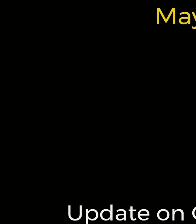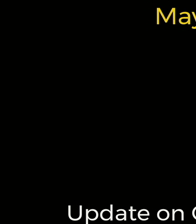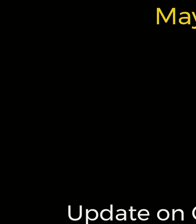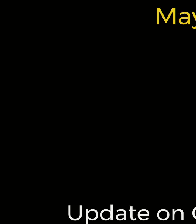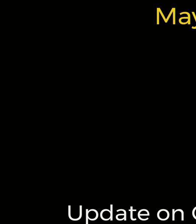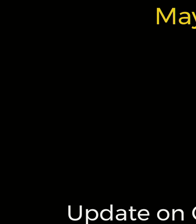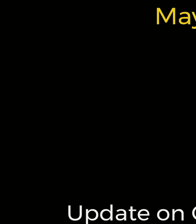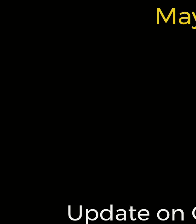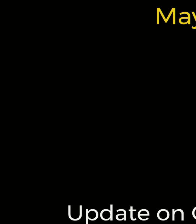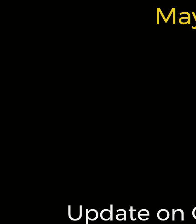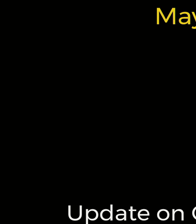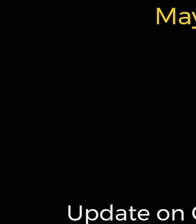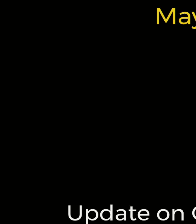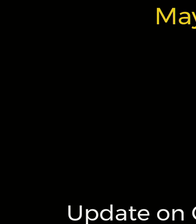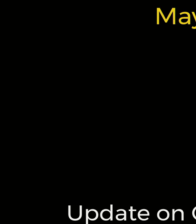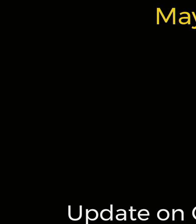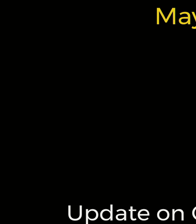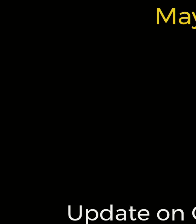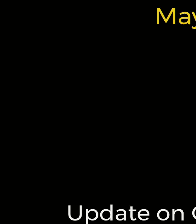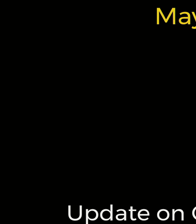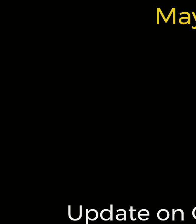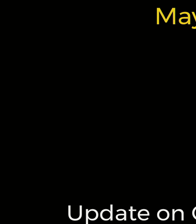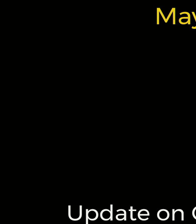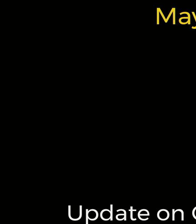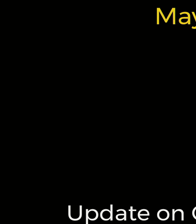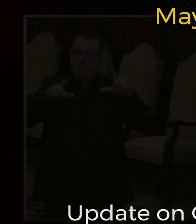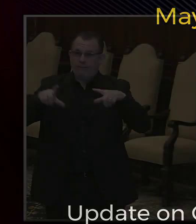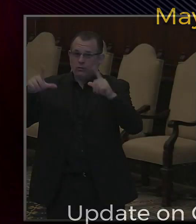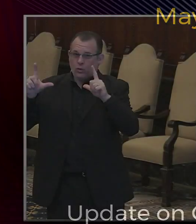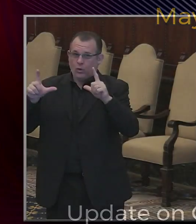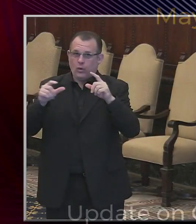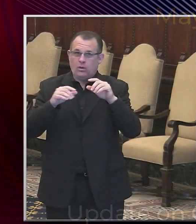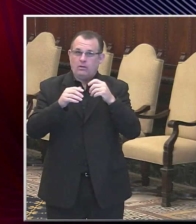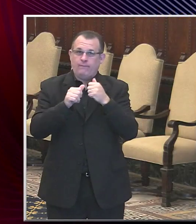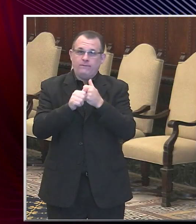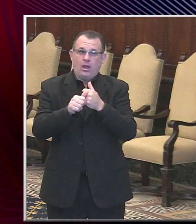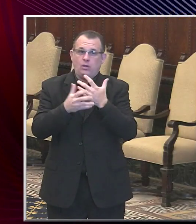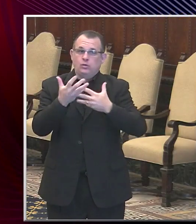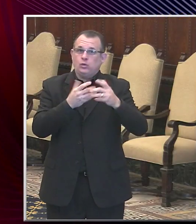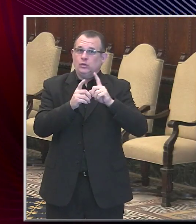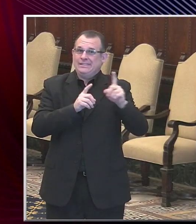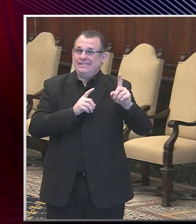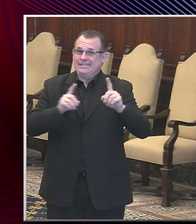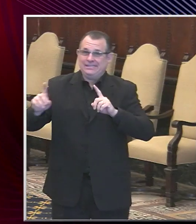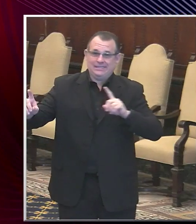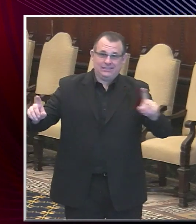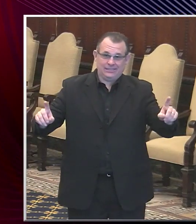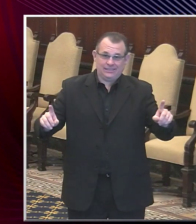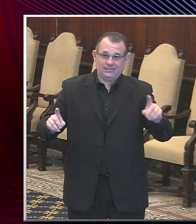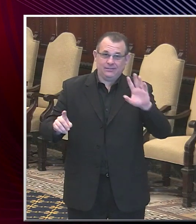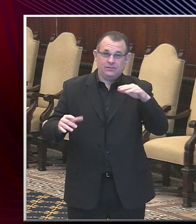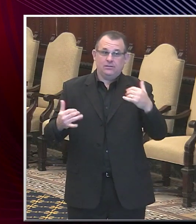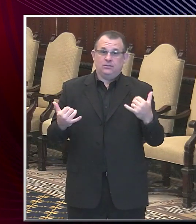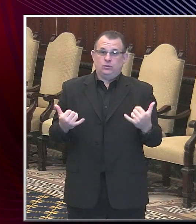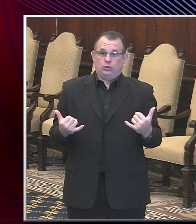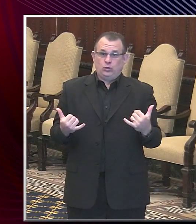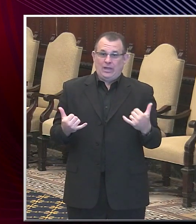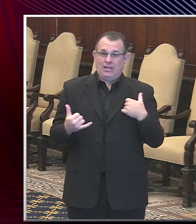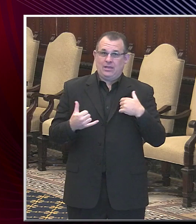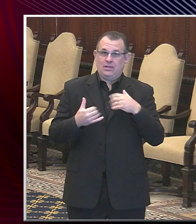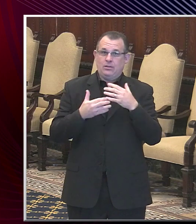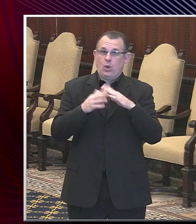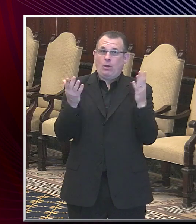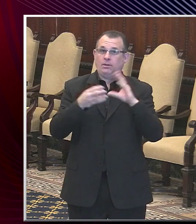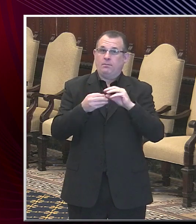are joining the briefing virtually to adhere to social distancing guidelines. We will begin our briefing now with opening remarks from Mayor Jim